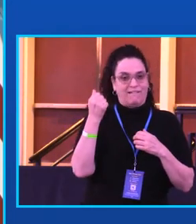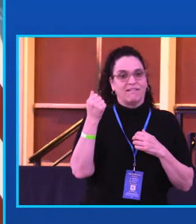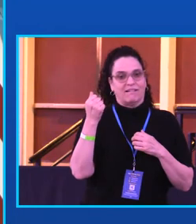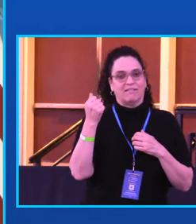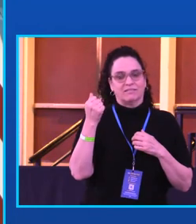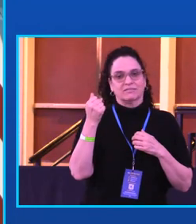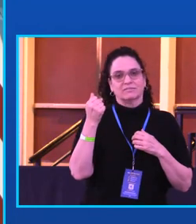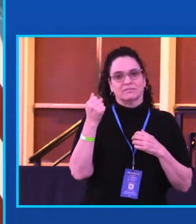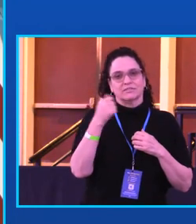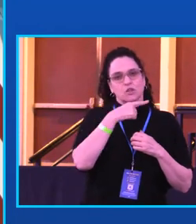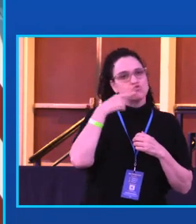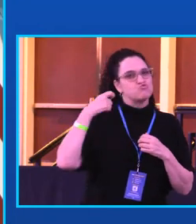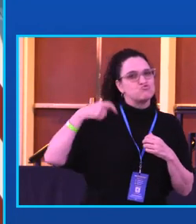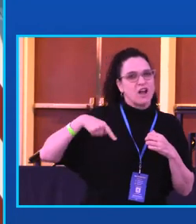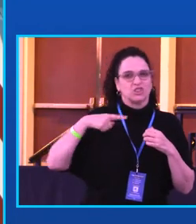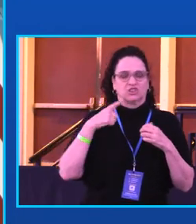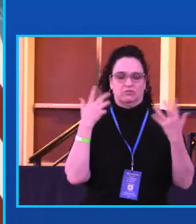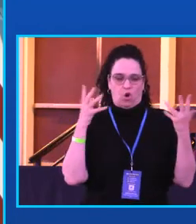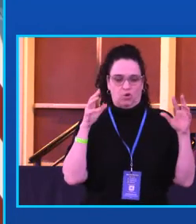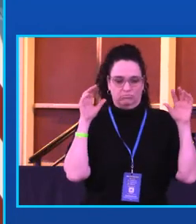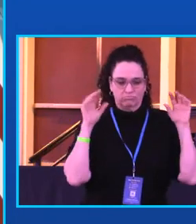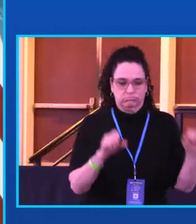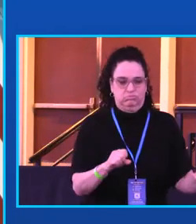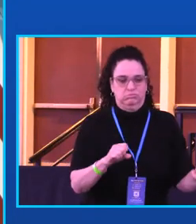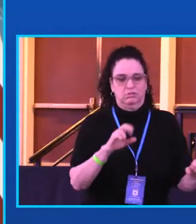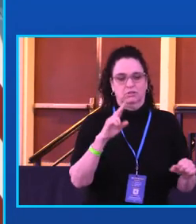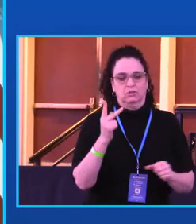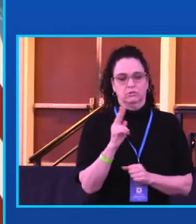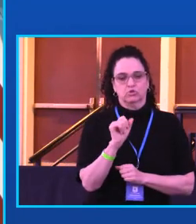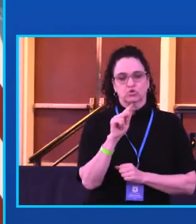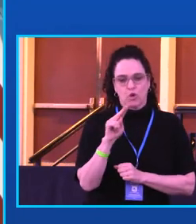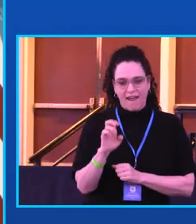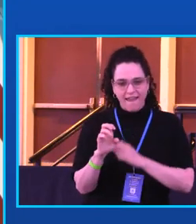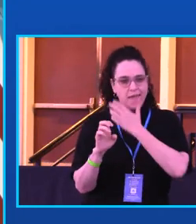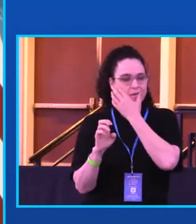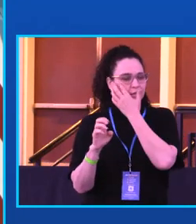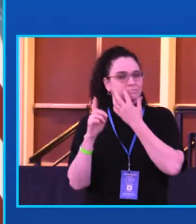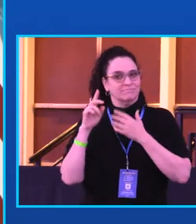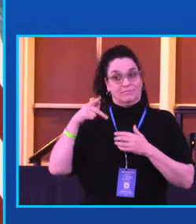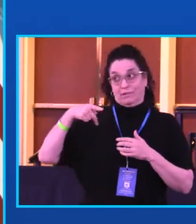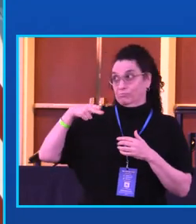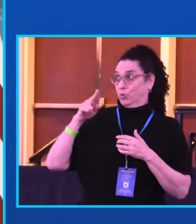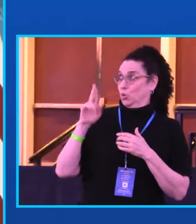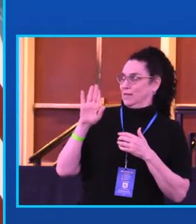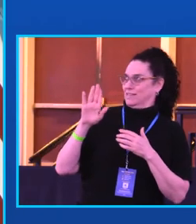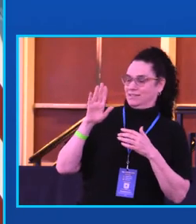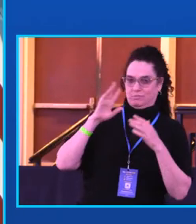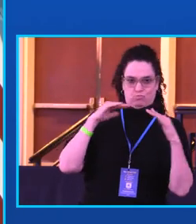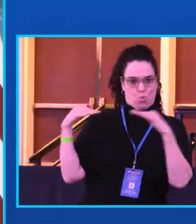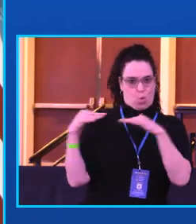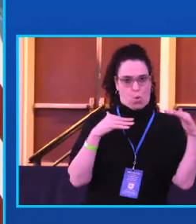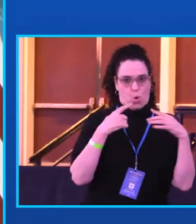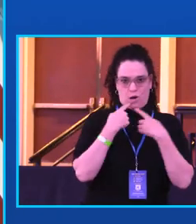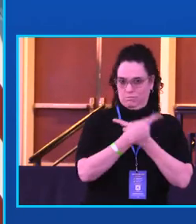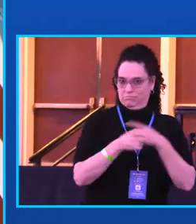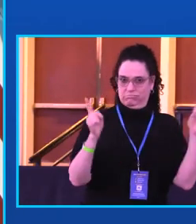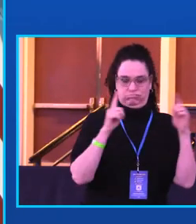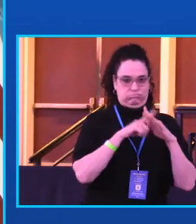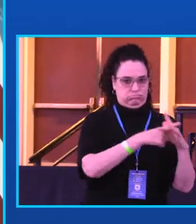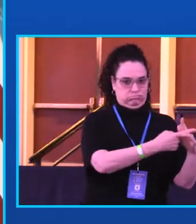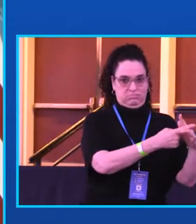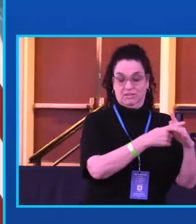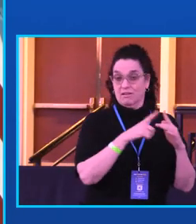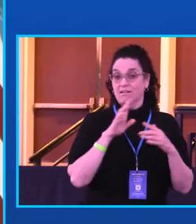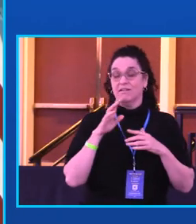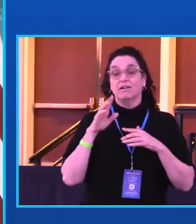reinvasion of Ukraine and Putin's war. Russia's invasion threatens not just